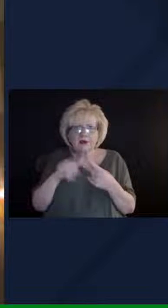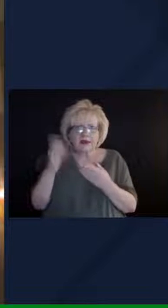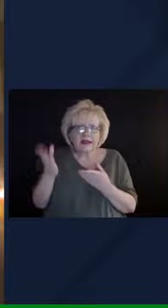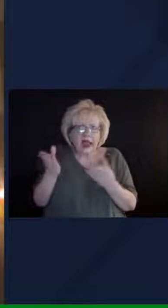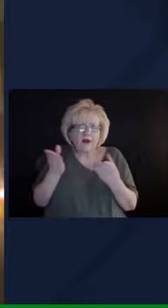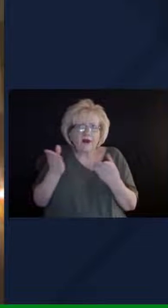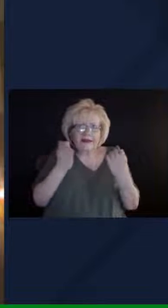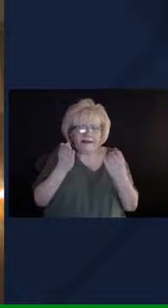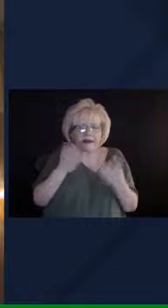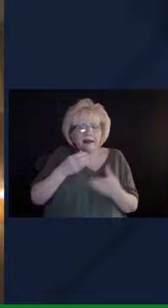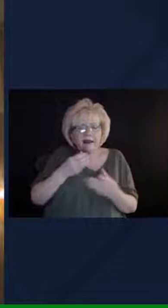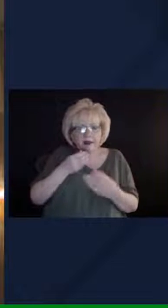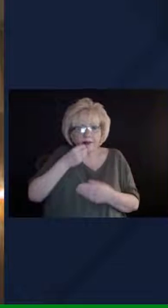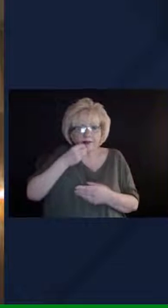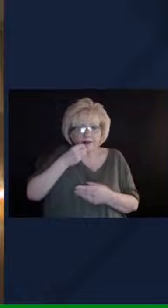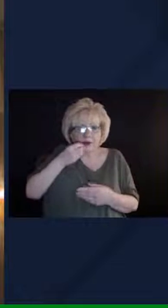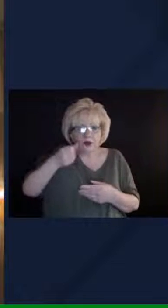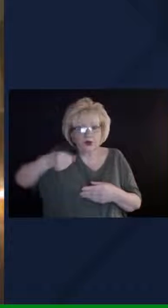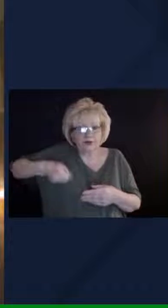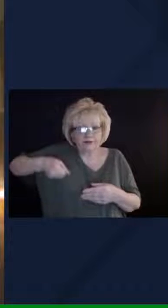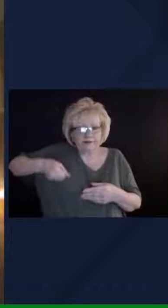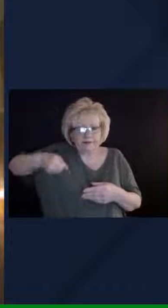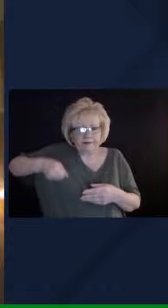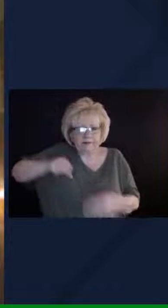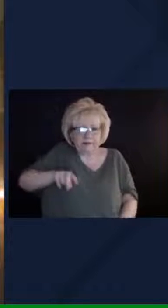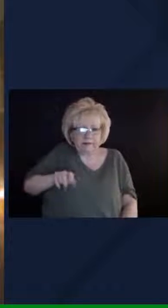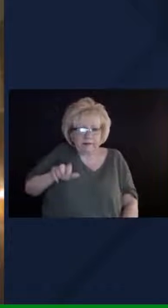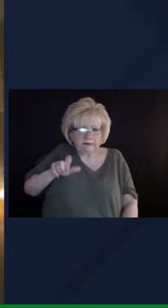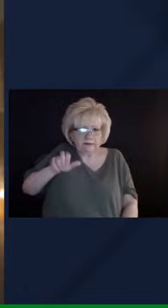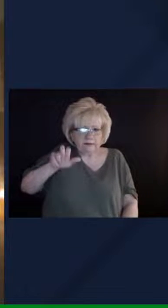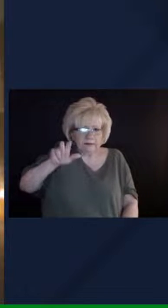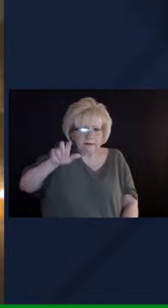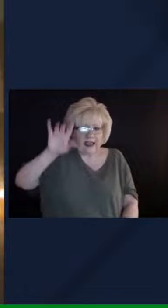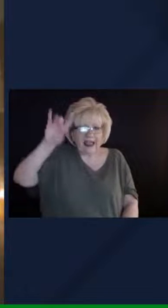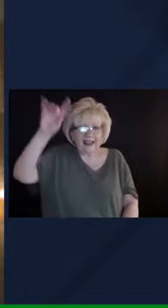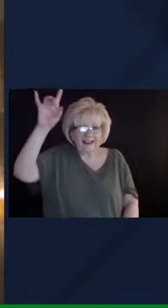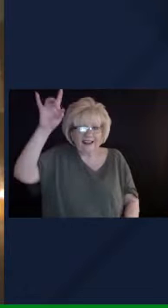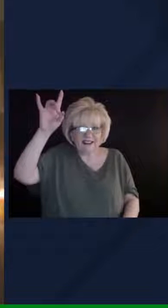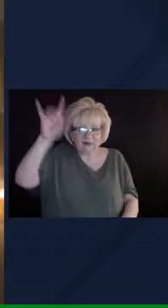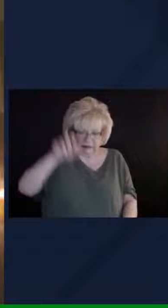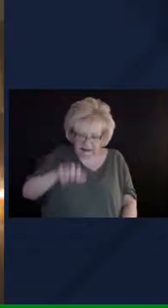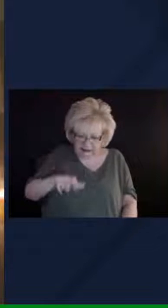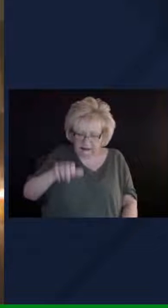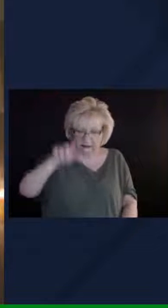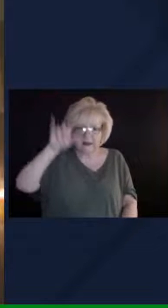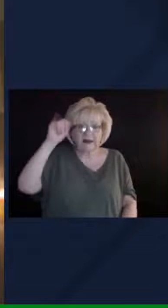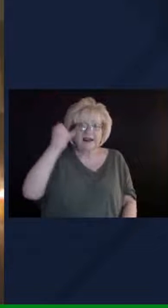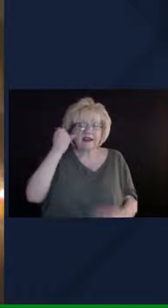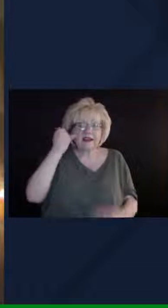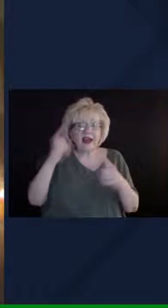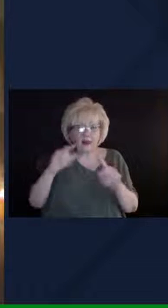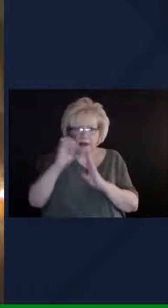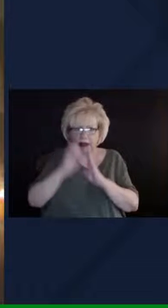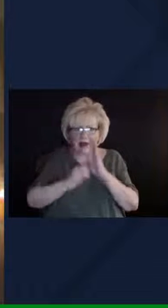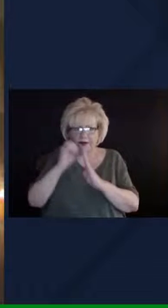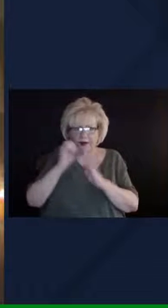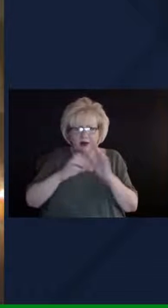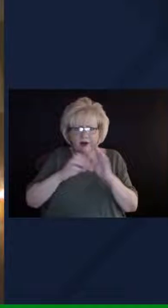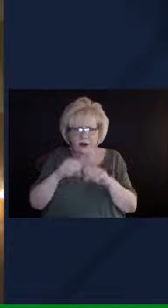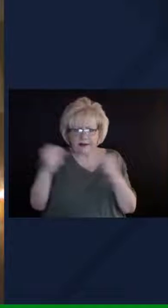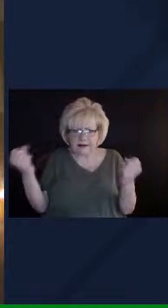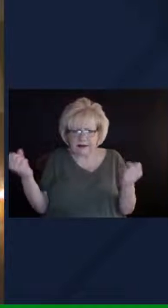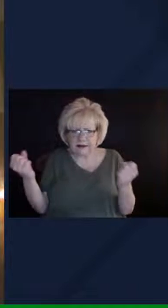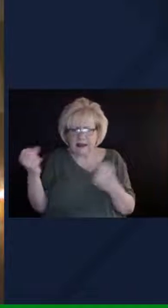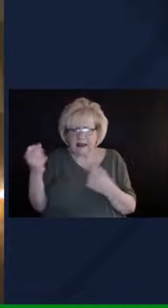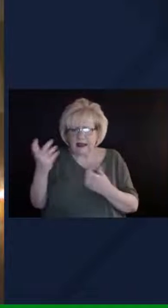flights of steps in case in just in case an elevator breaks. I don't want to worry about